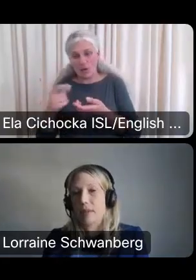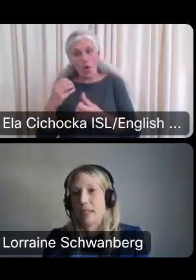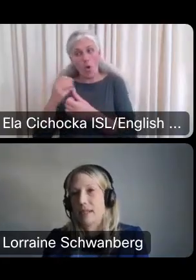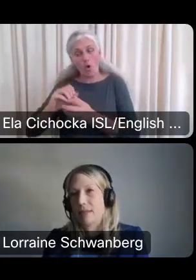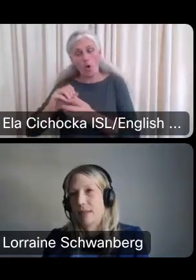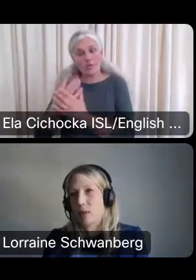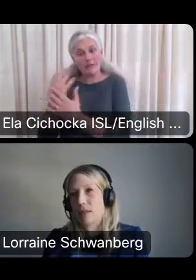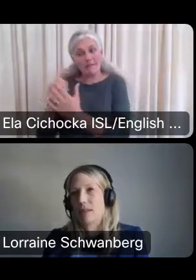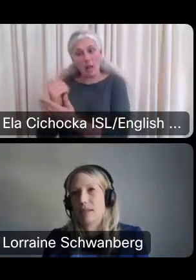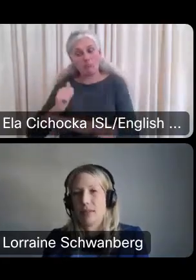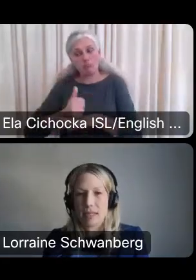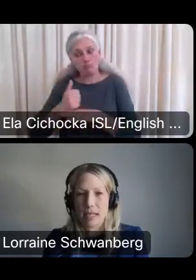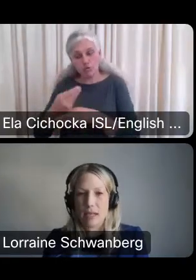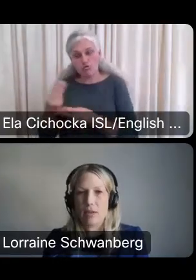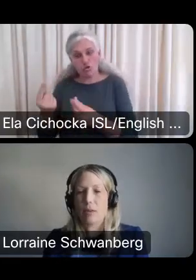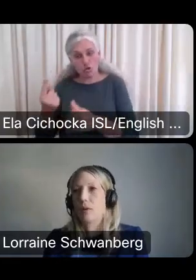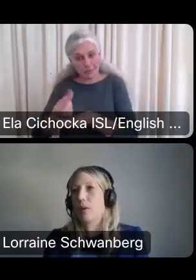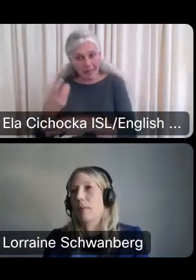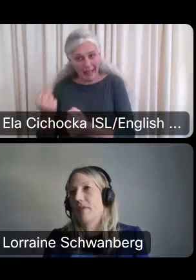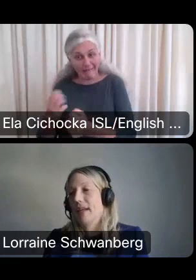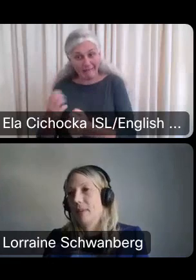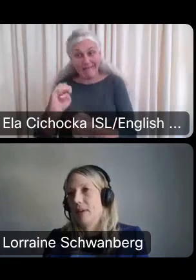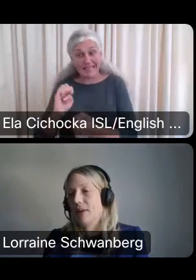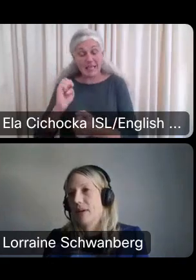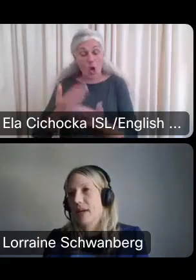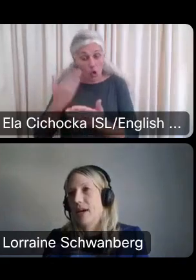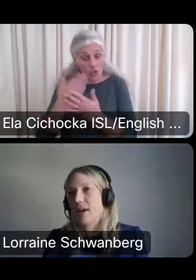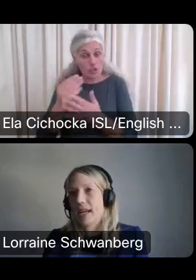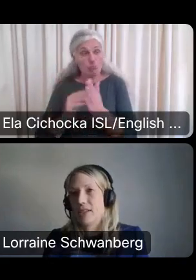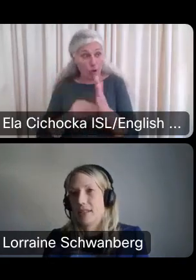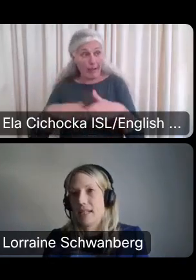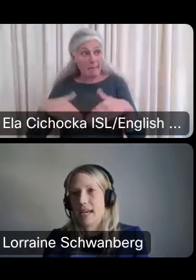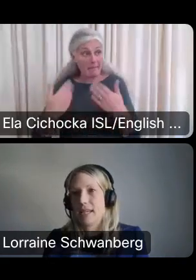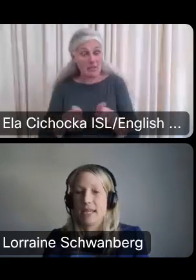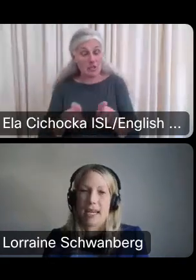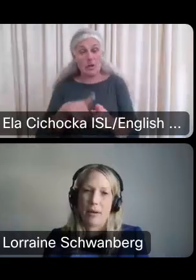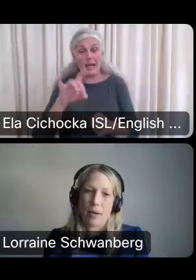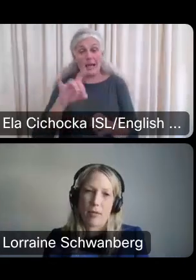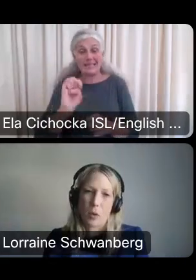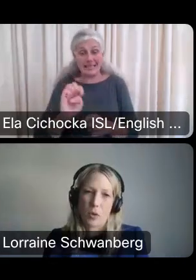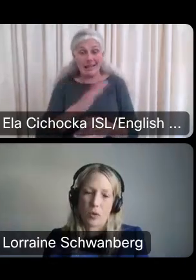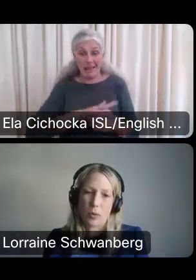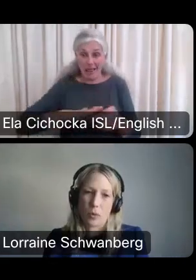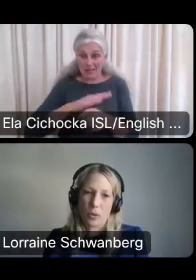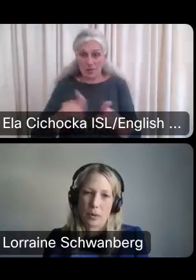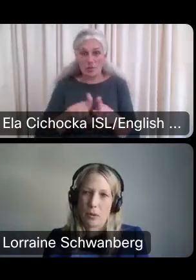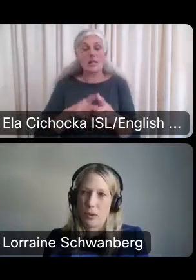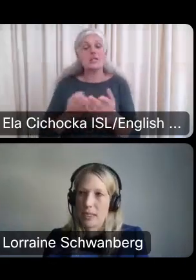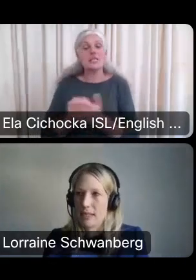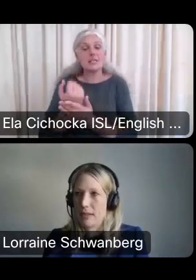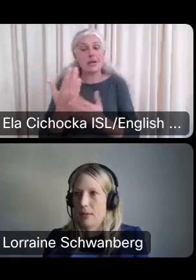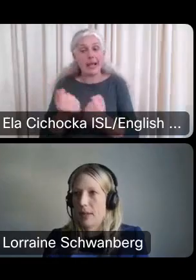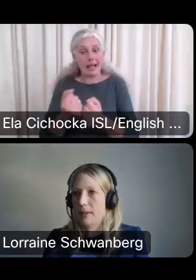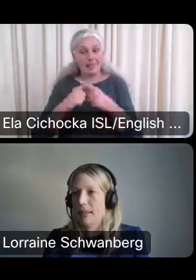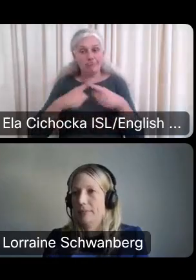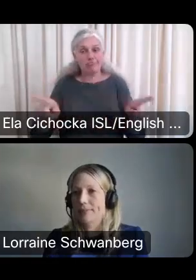some really nice resources, and there is an e-learning program available on HSE land, and we have a role description which we've